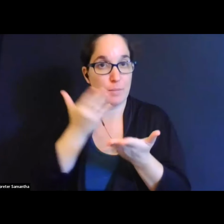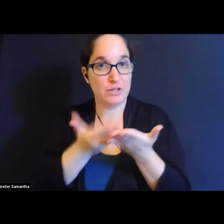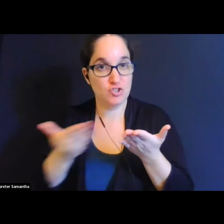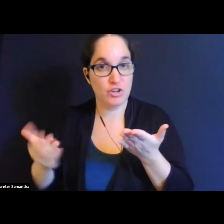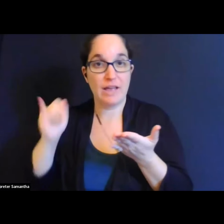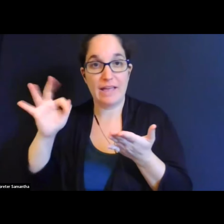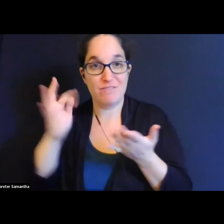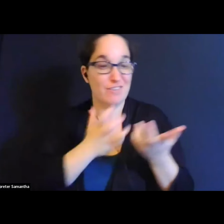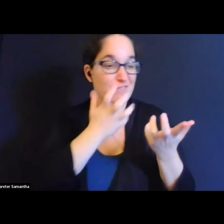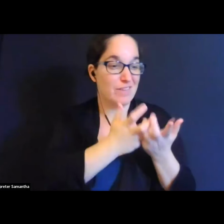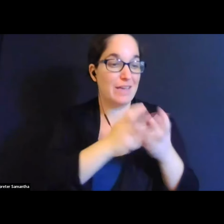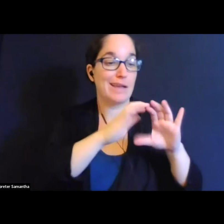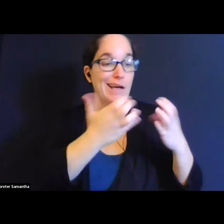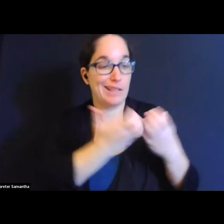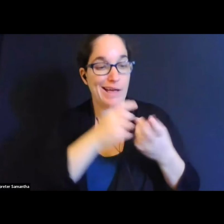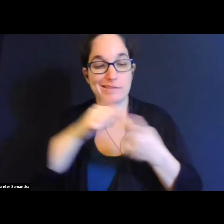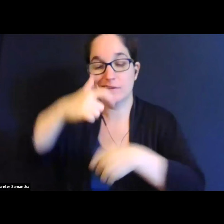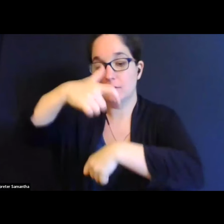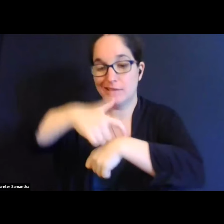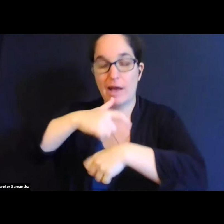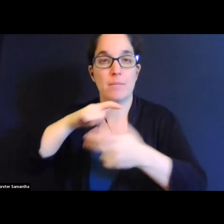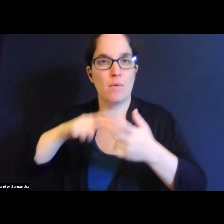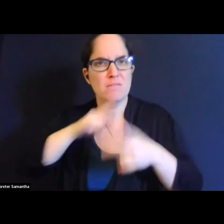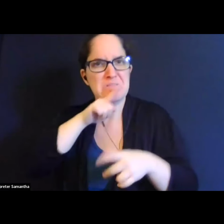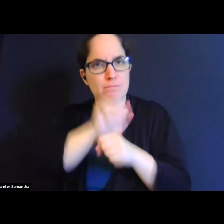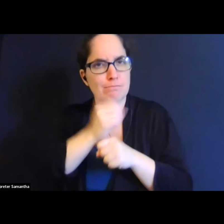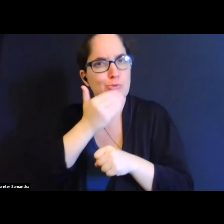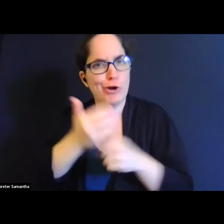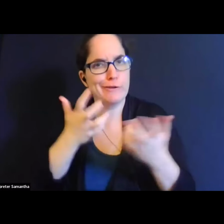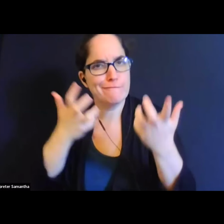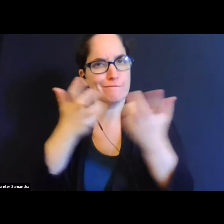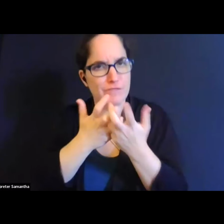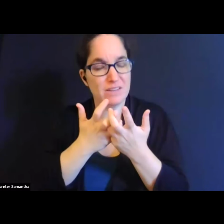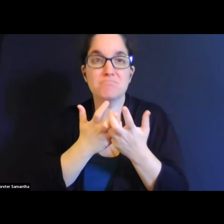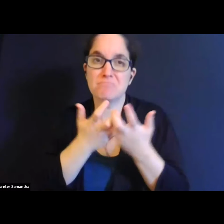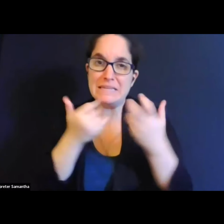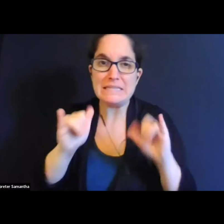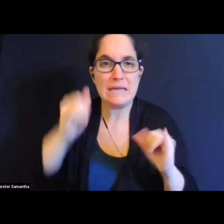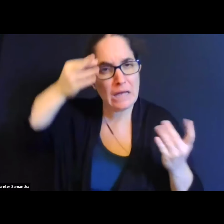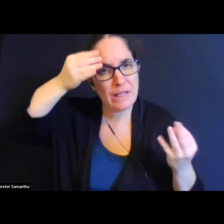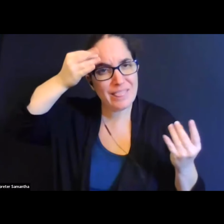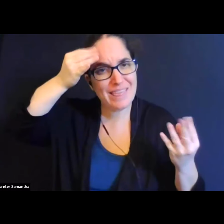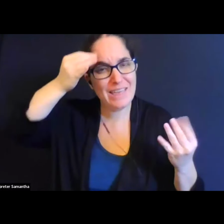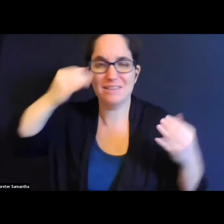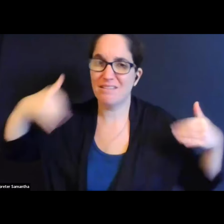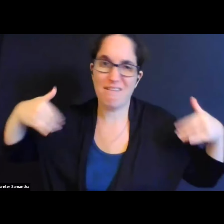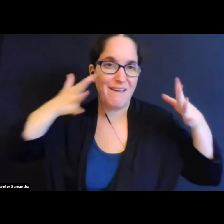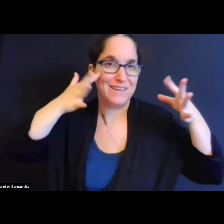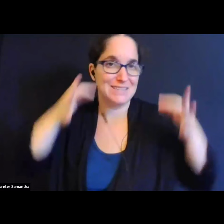classroom time session, and that it was a real fit for the providers that are using it. So that's still on the table. We're still doing that.